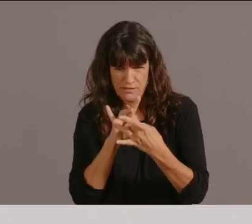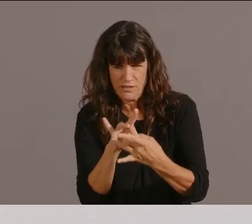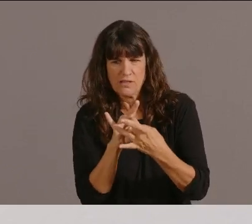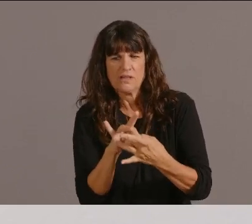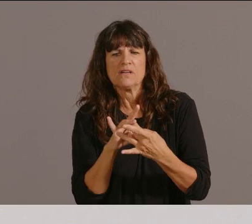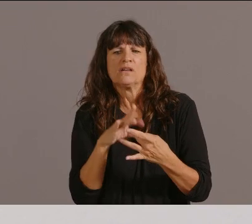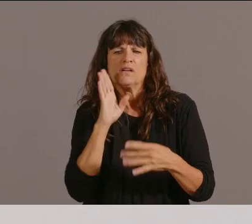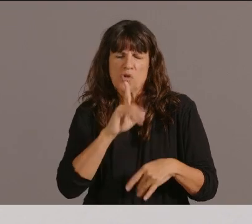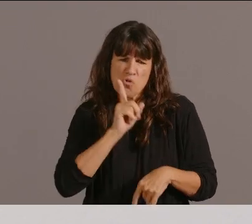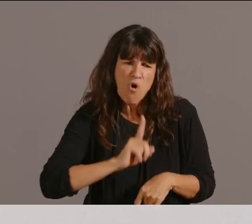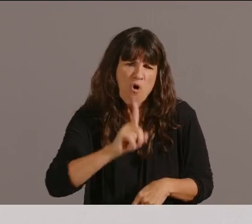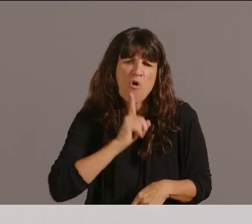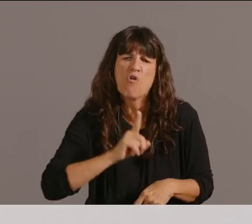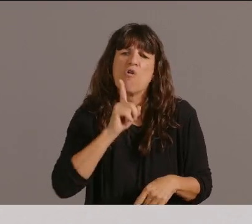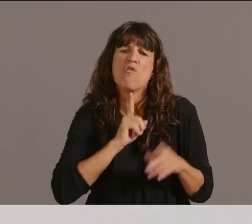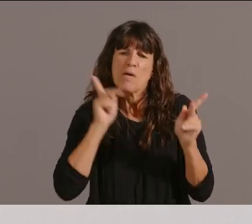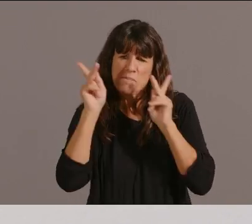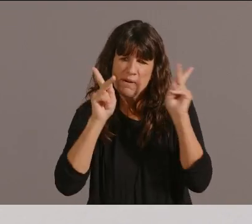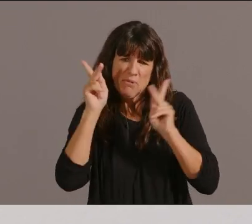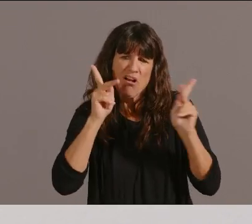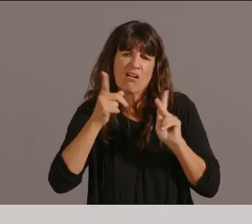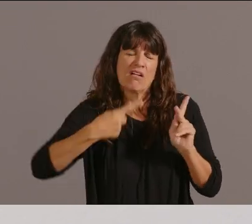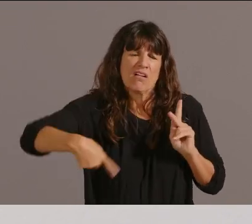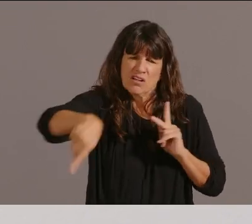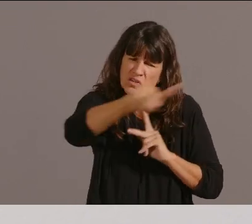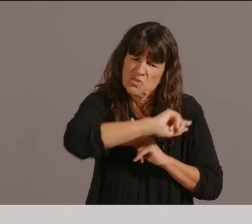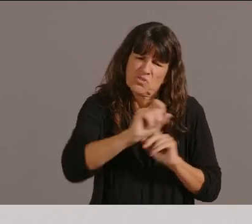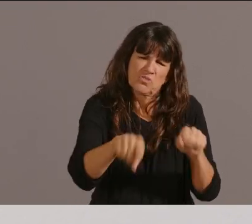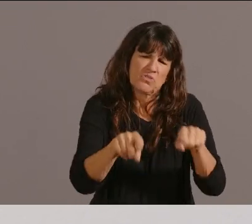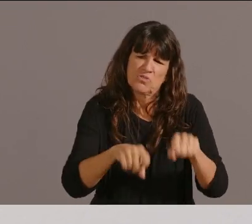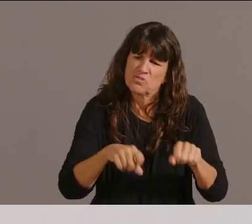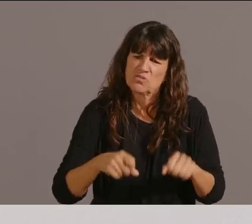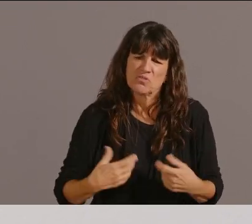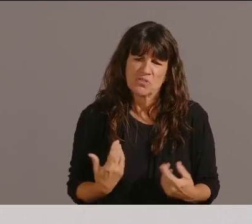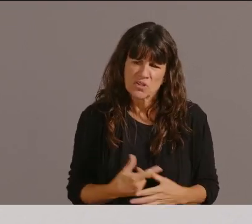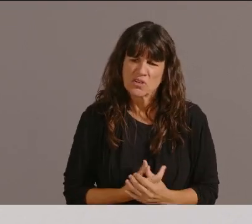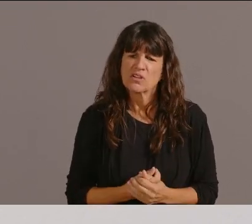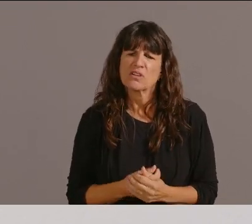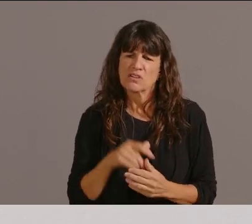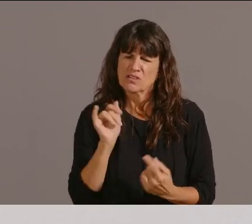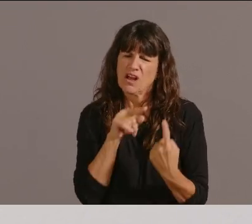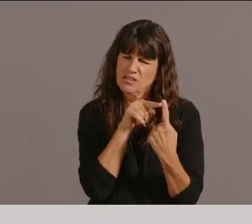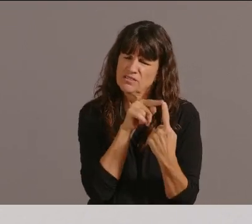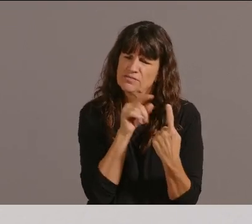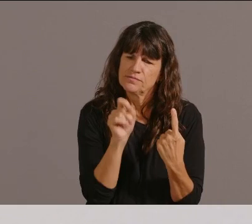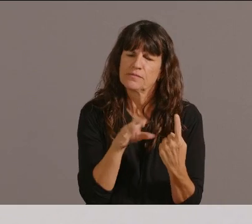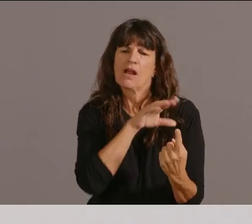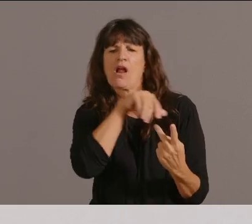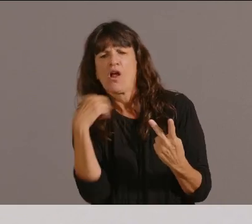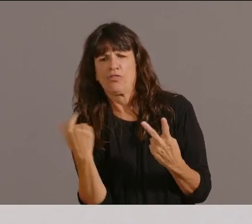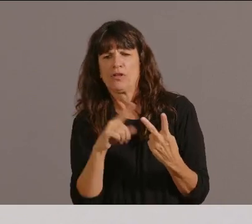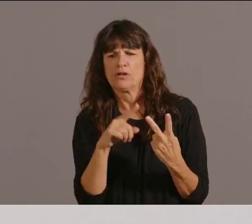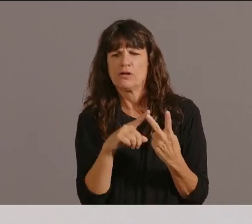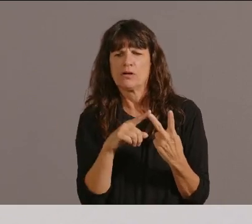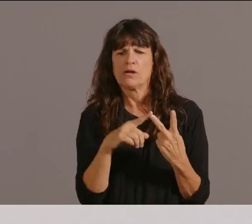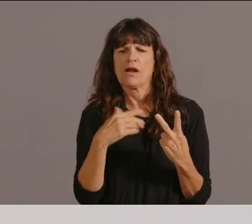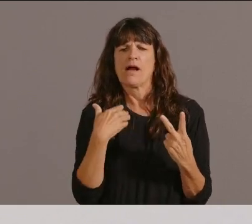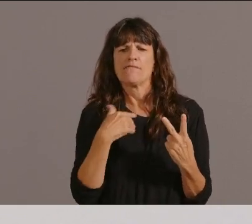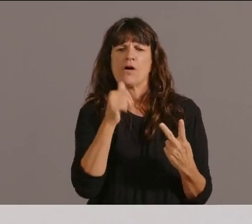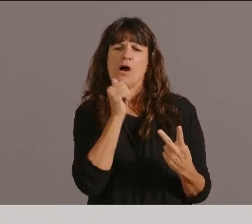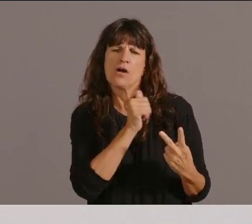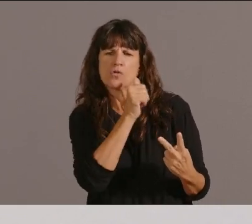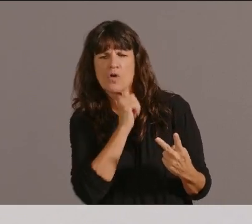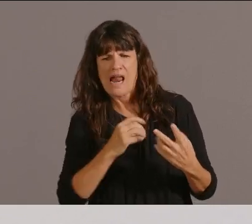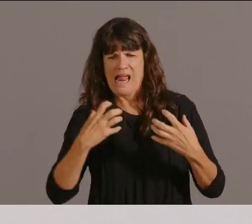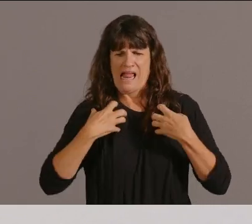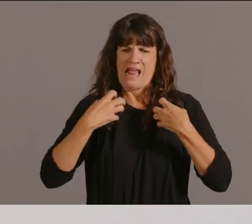other thing that we will be working on is we have several in our Arizona Health Improvement Plan. Mental well-being